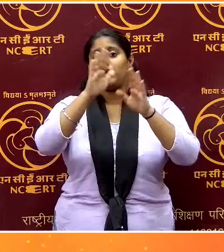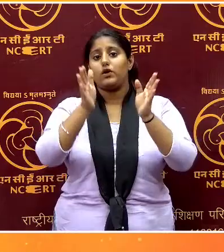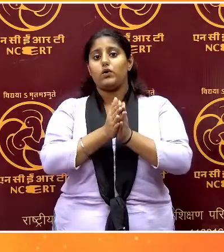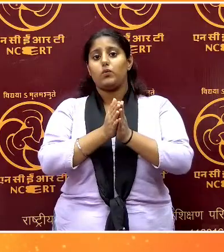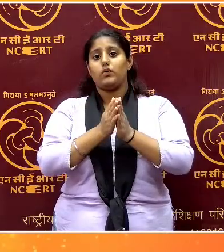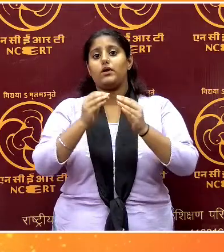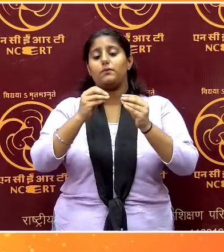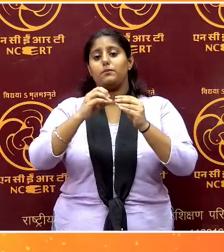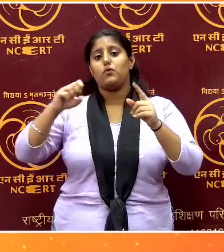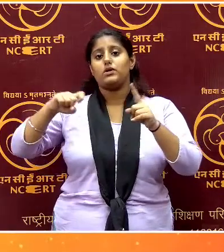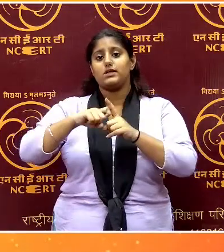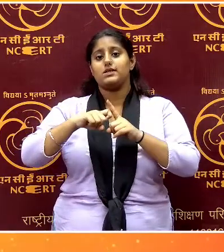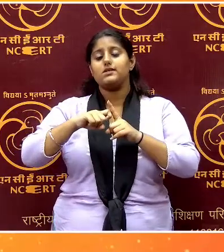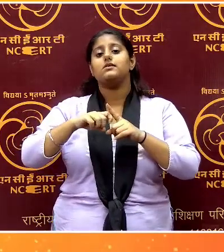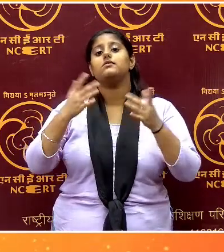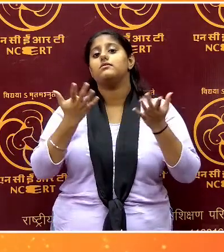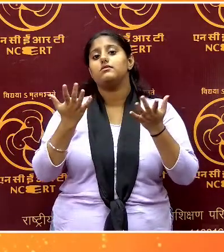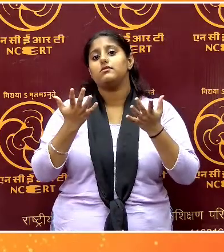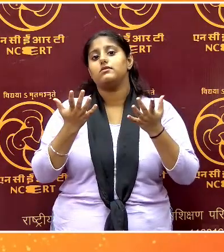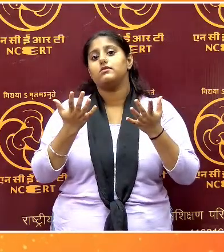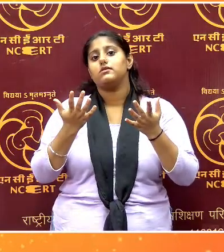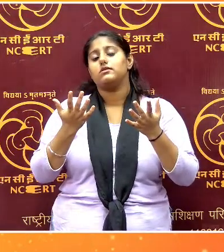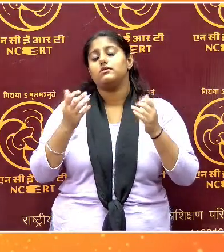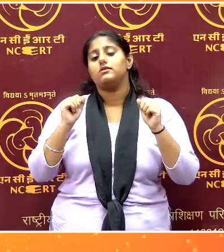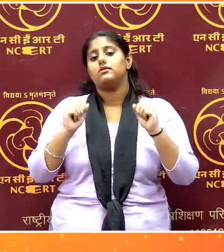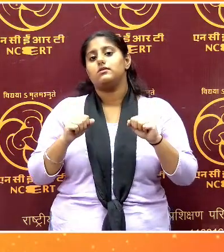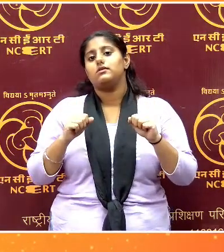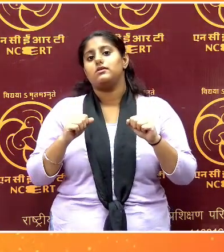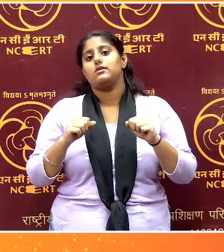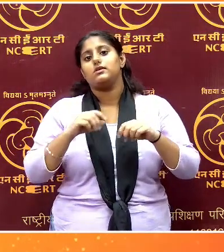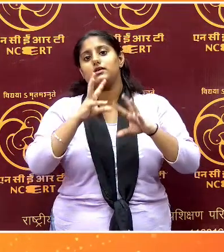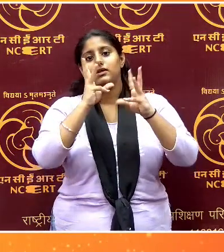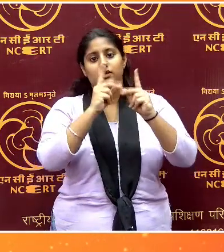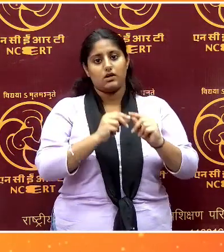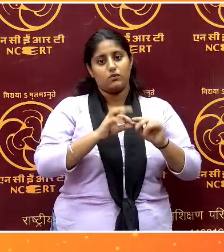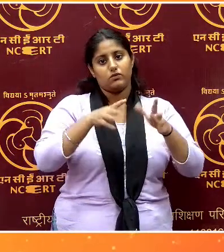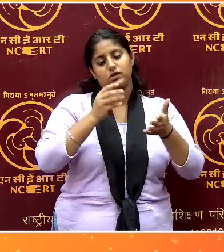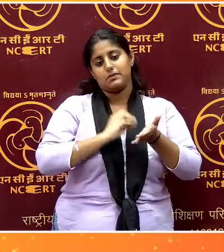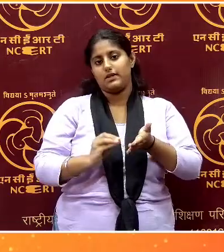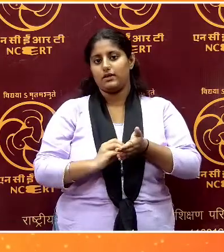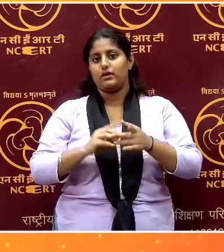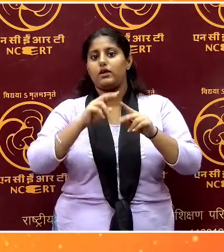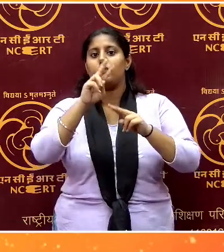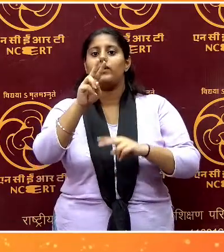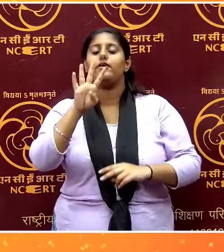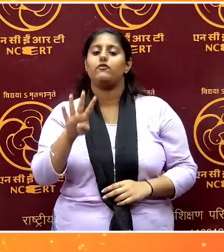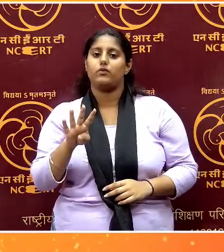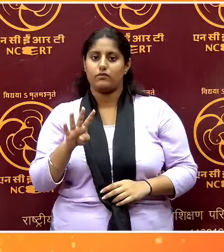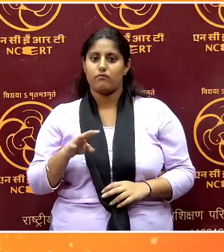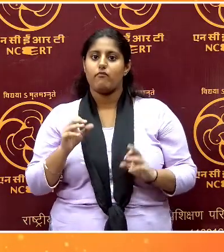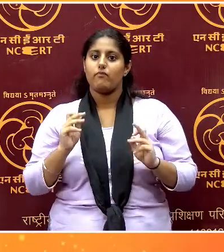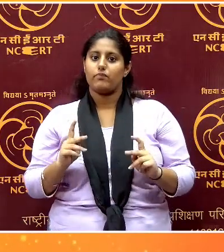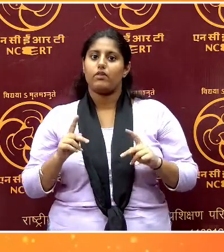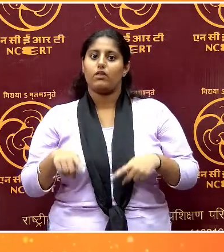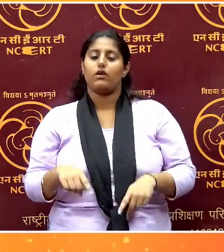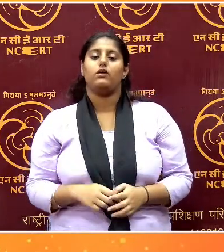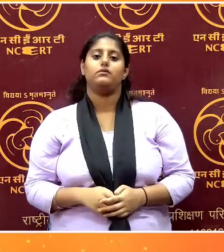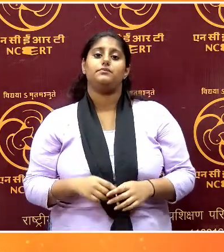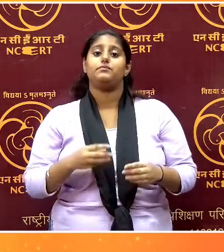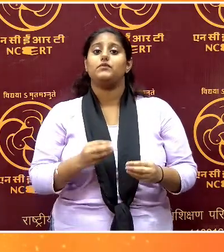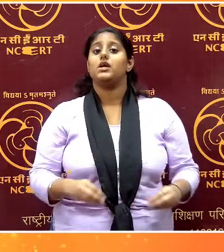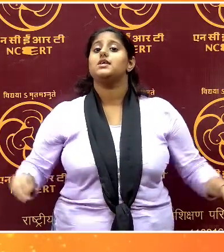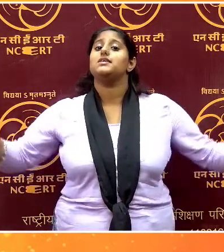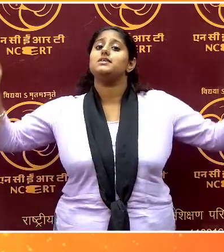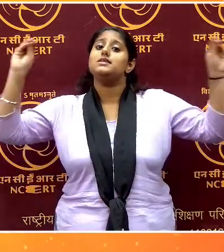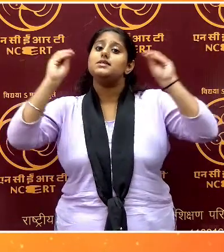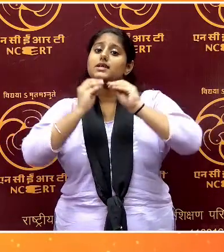during the week? Yes, We total can- is 24. Yes, we can just count and write down the total, that is 24. On which day were the maximum number